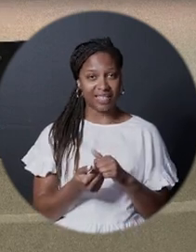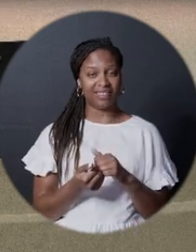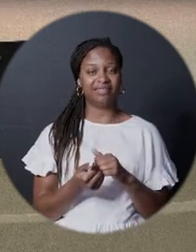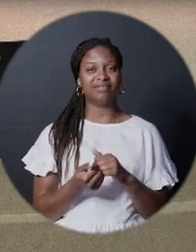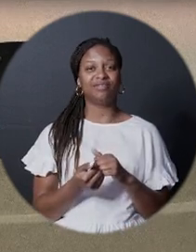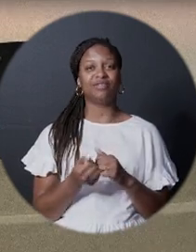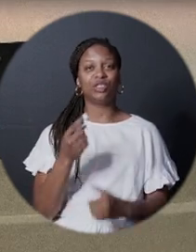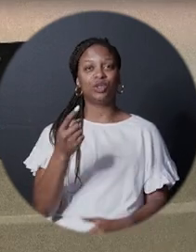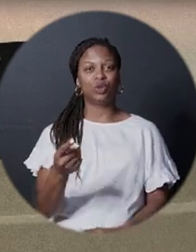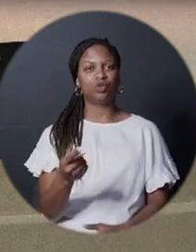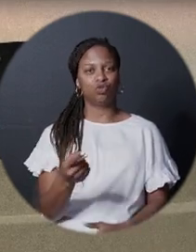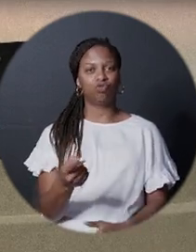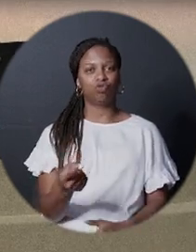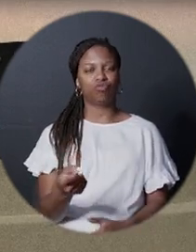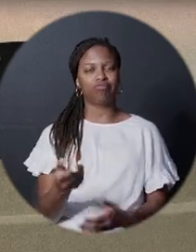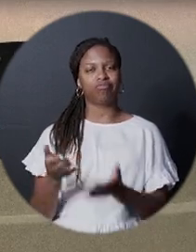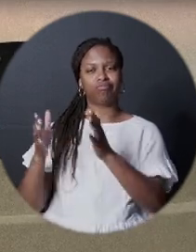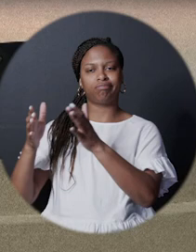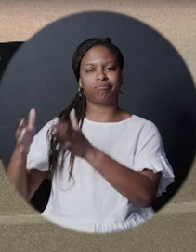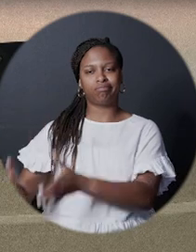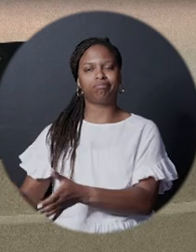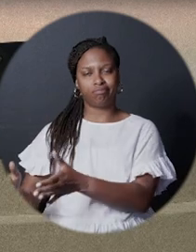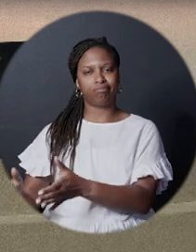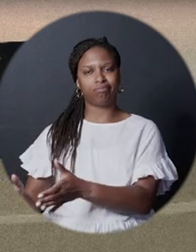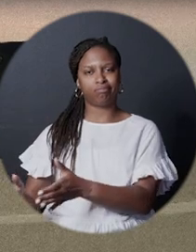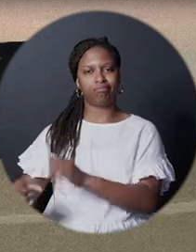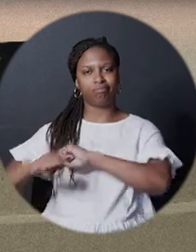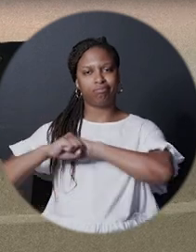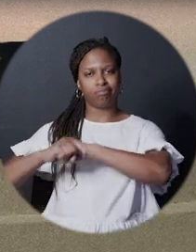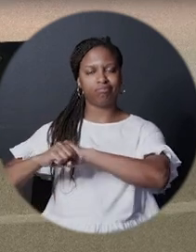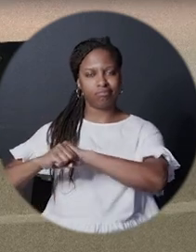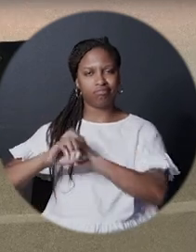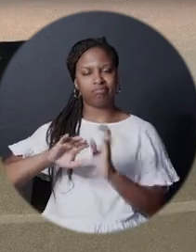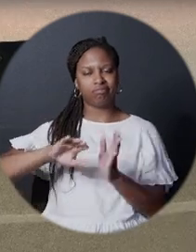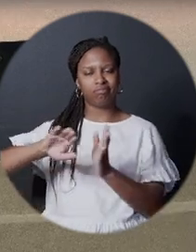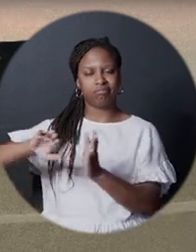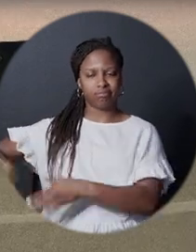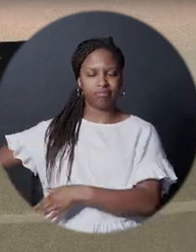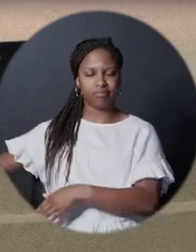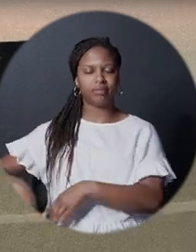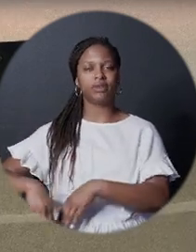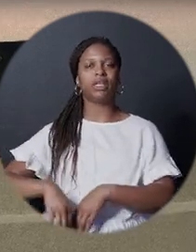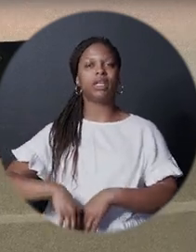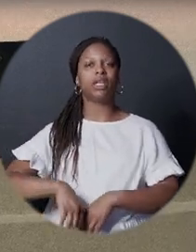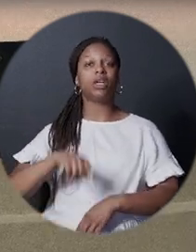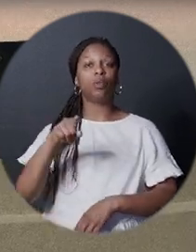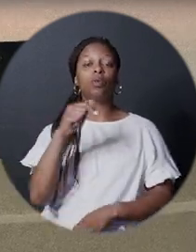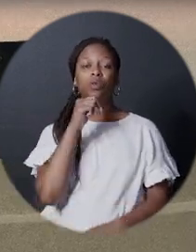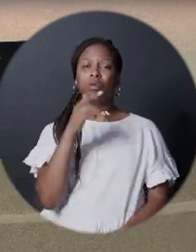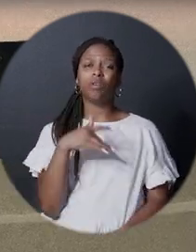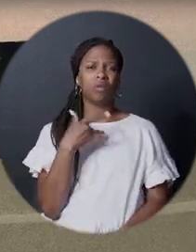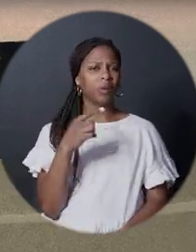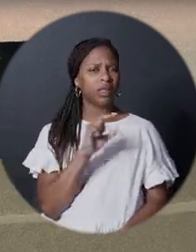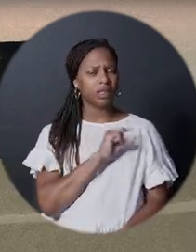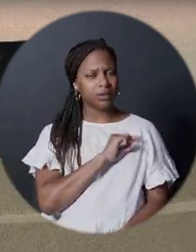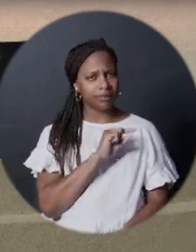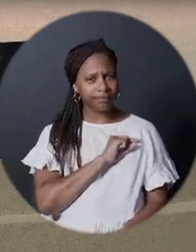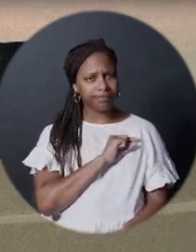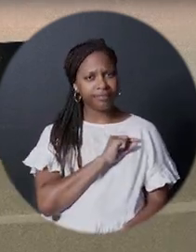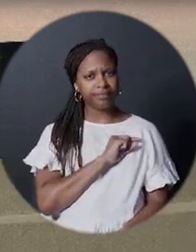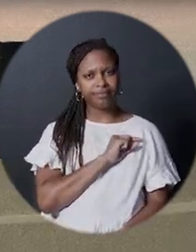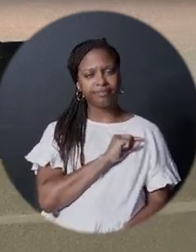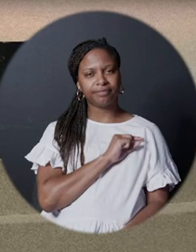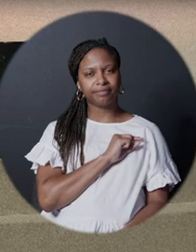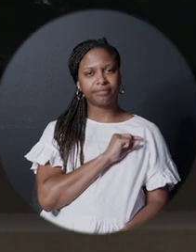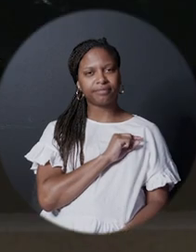How then do you lay your guard down and not be defensive even when you don't